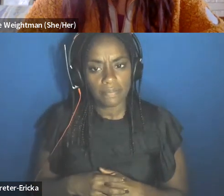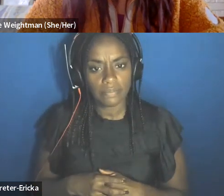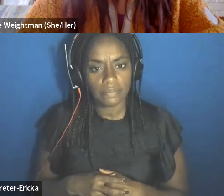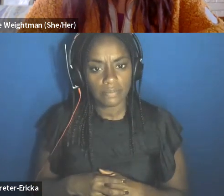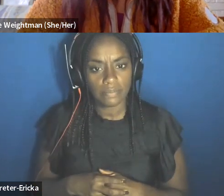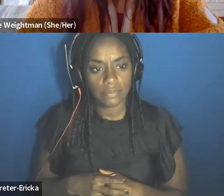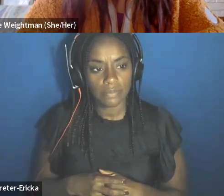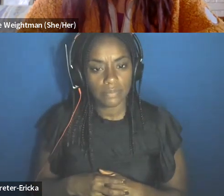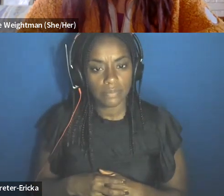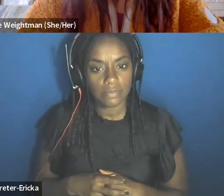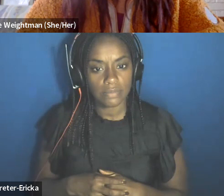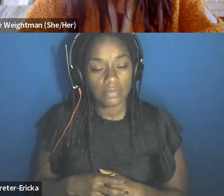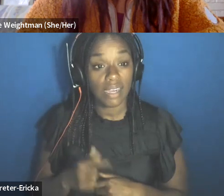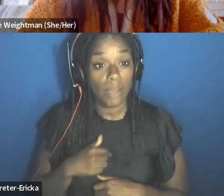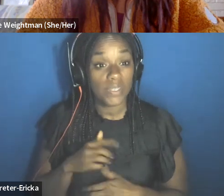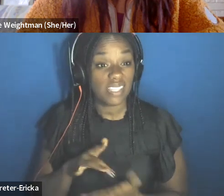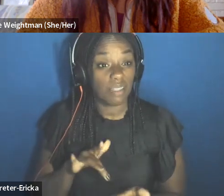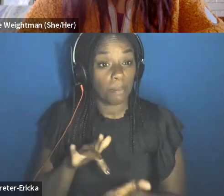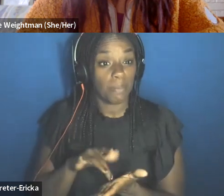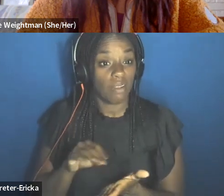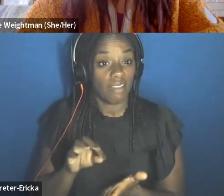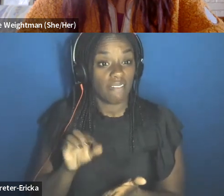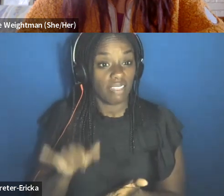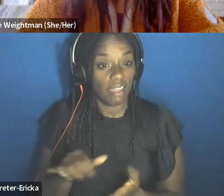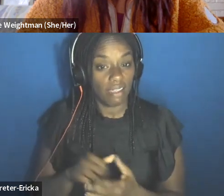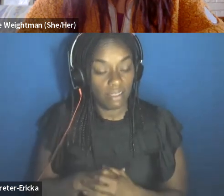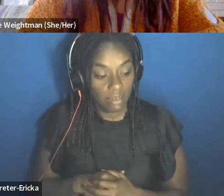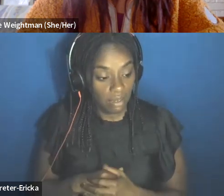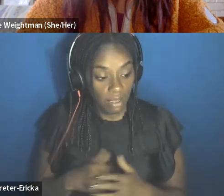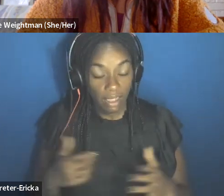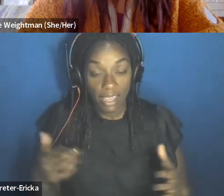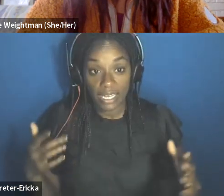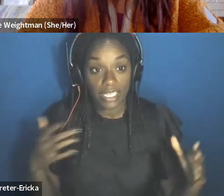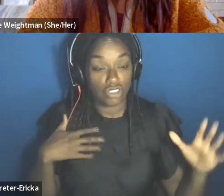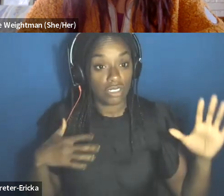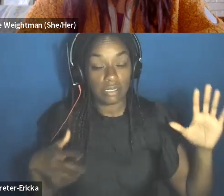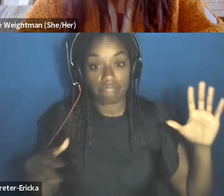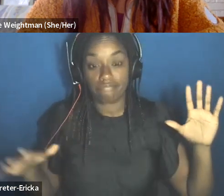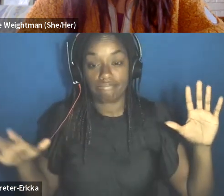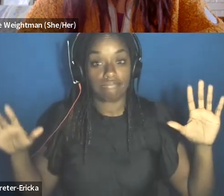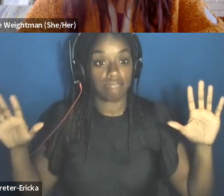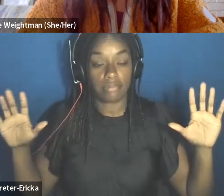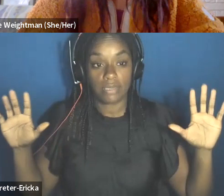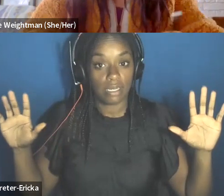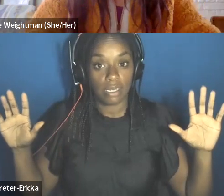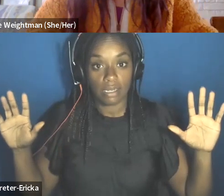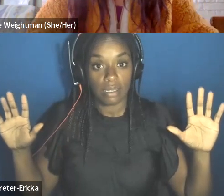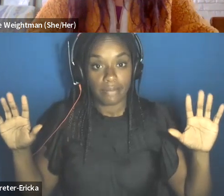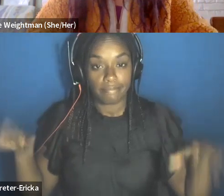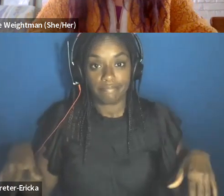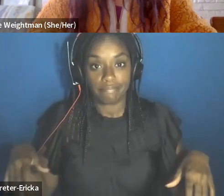I was right in the middle of that, and so that kind of took over everything we were